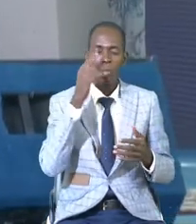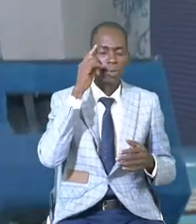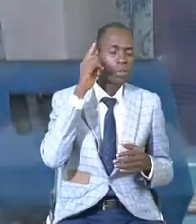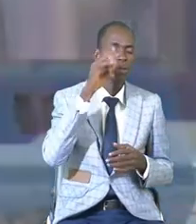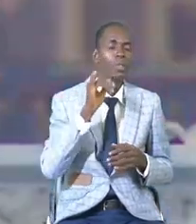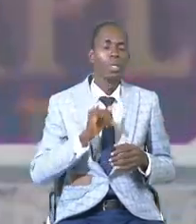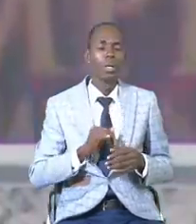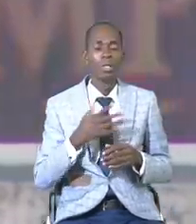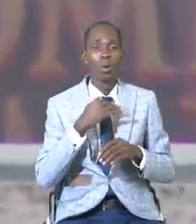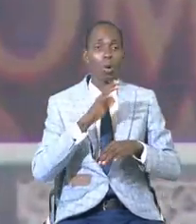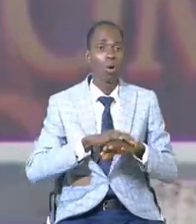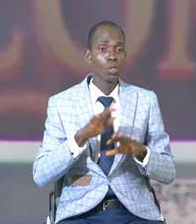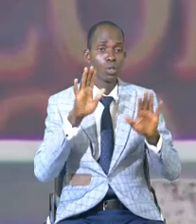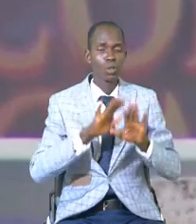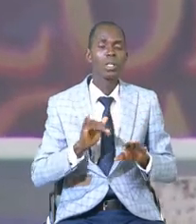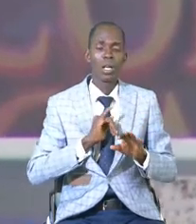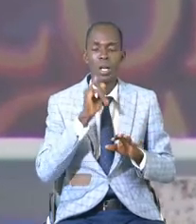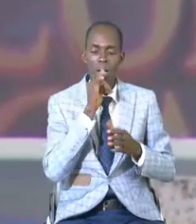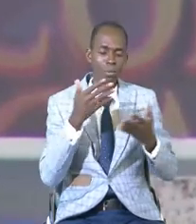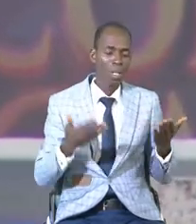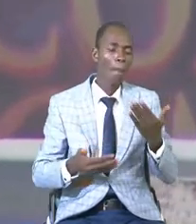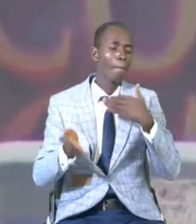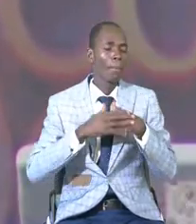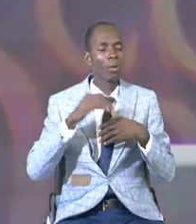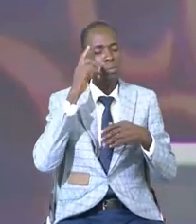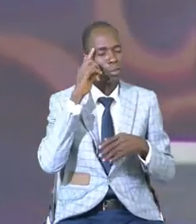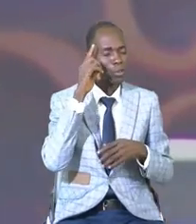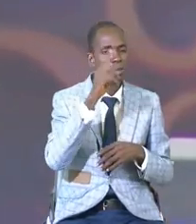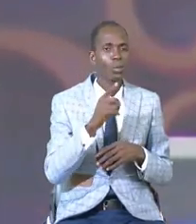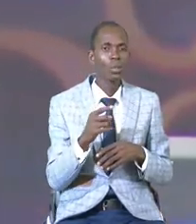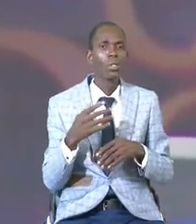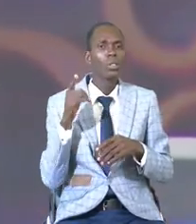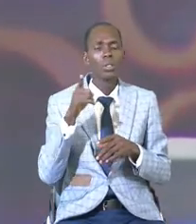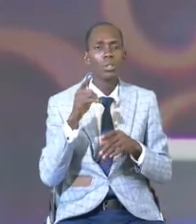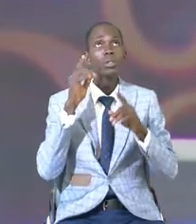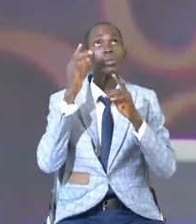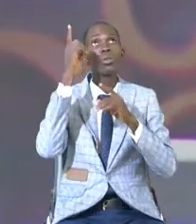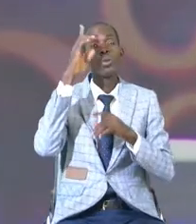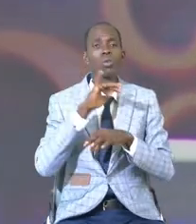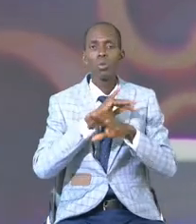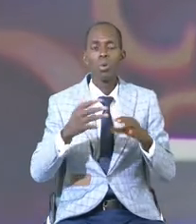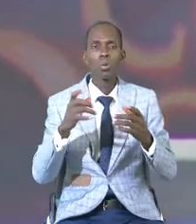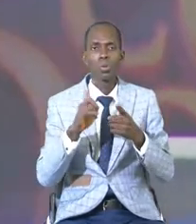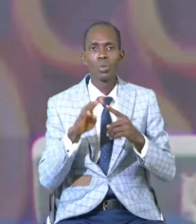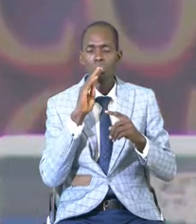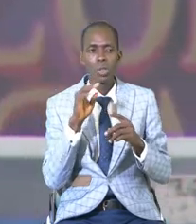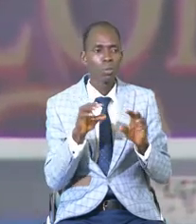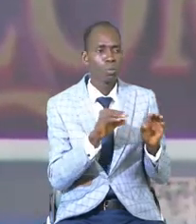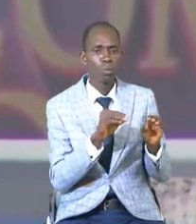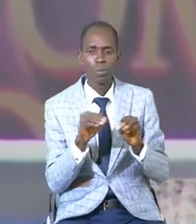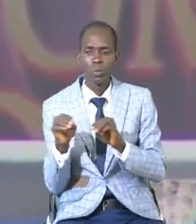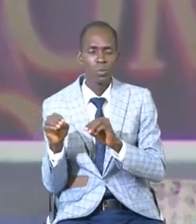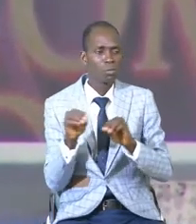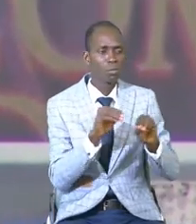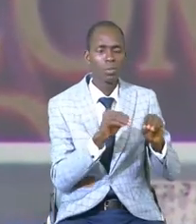Sunday, I'm here again, I'm back, I'm for you. He doesn't want you oscillating and going here and there. He wants